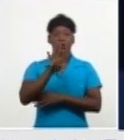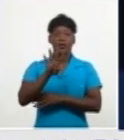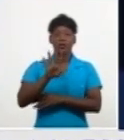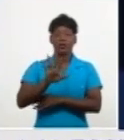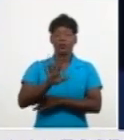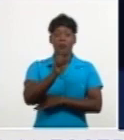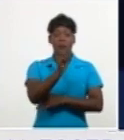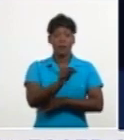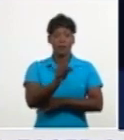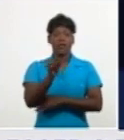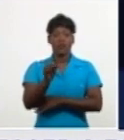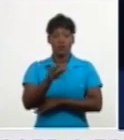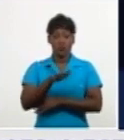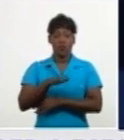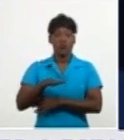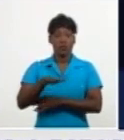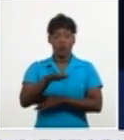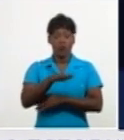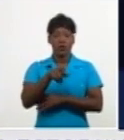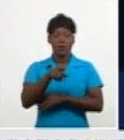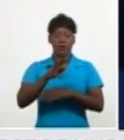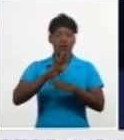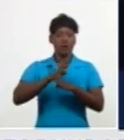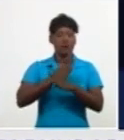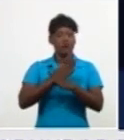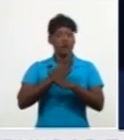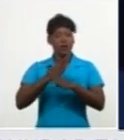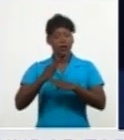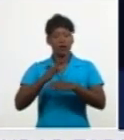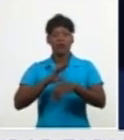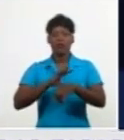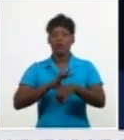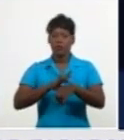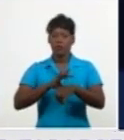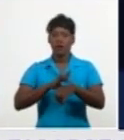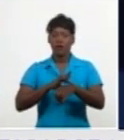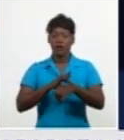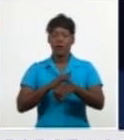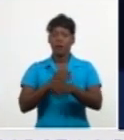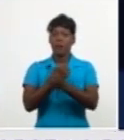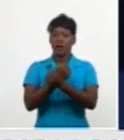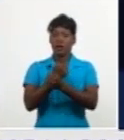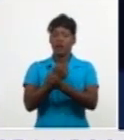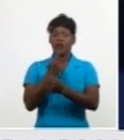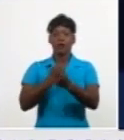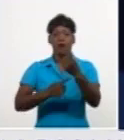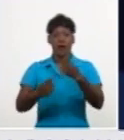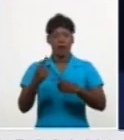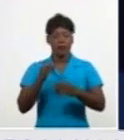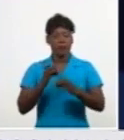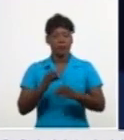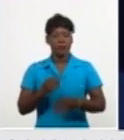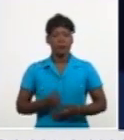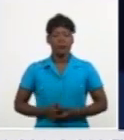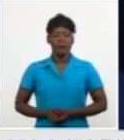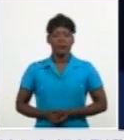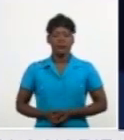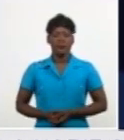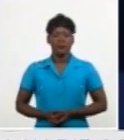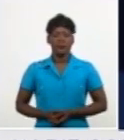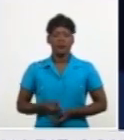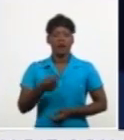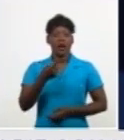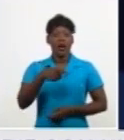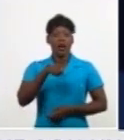Our professional and specialists monitor 445 people in primary healthcare system due to